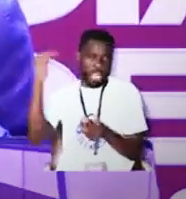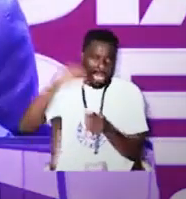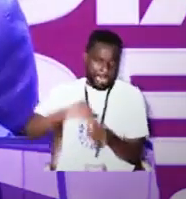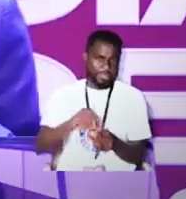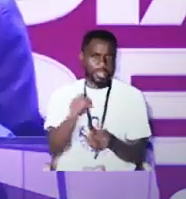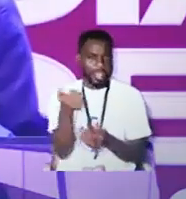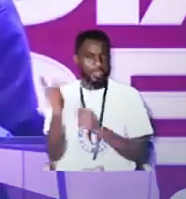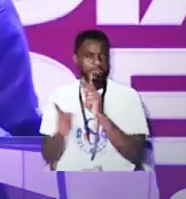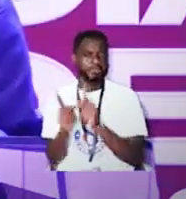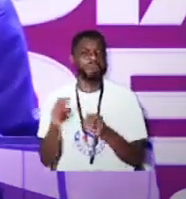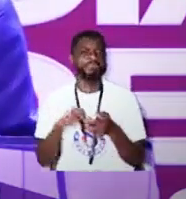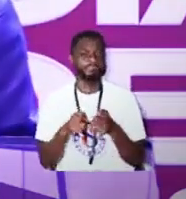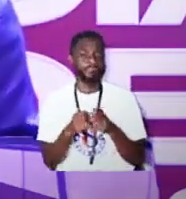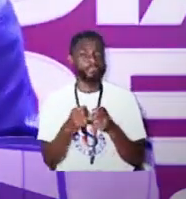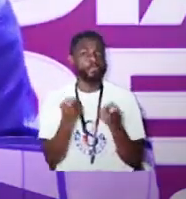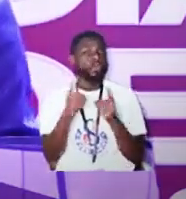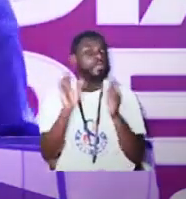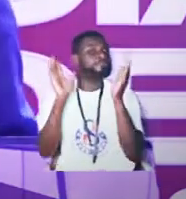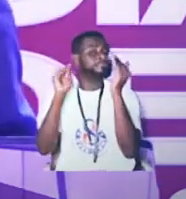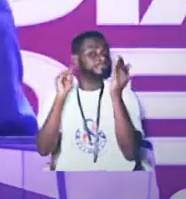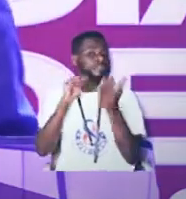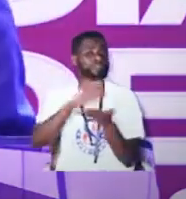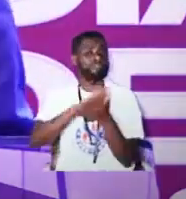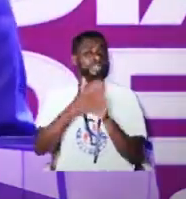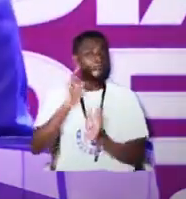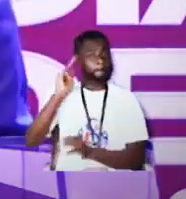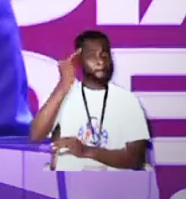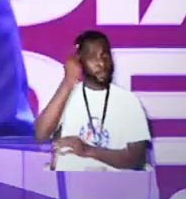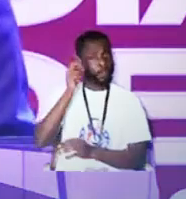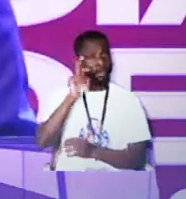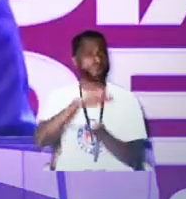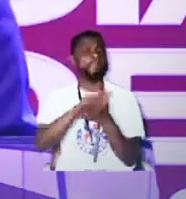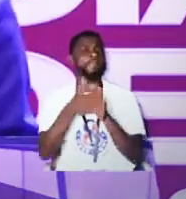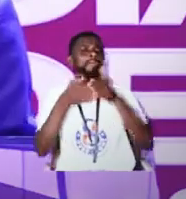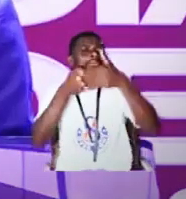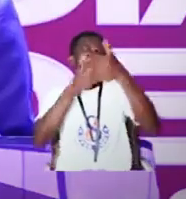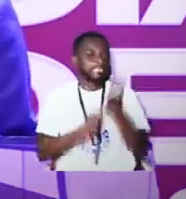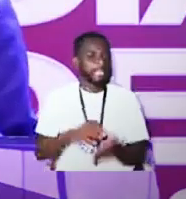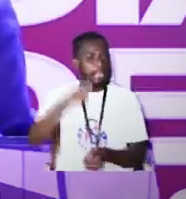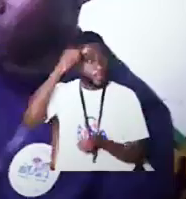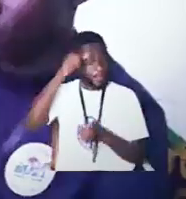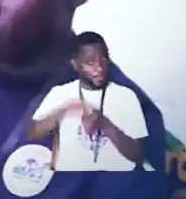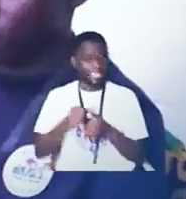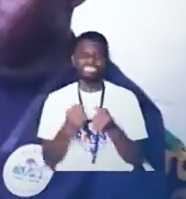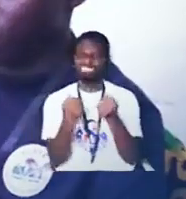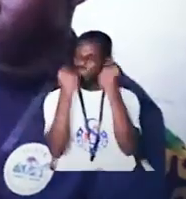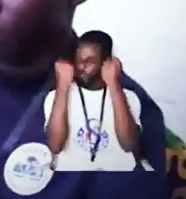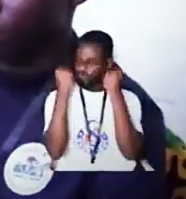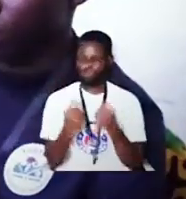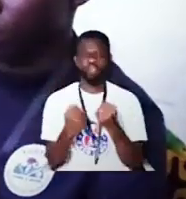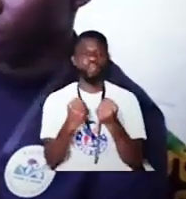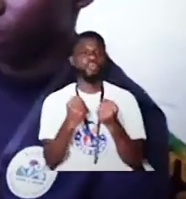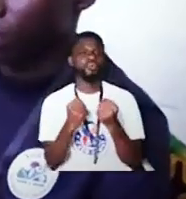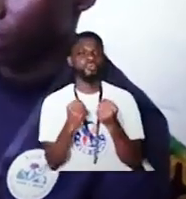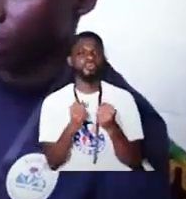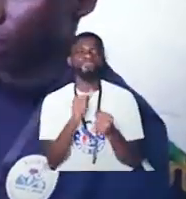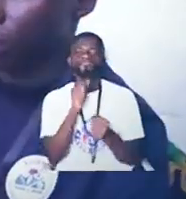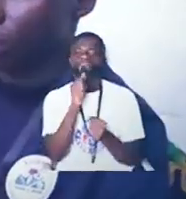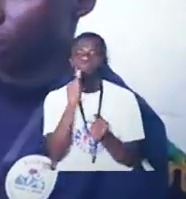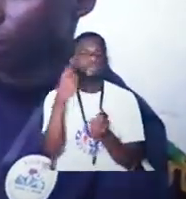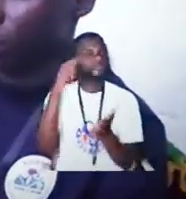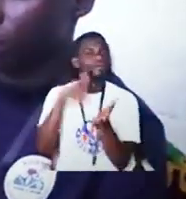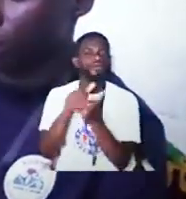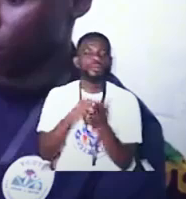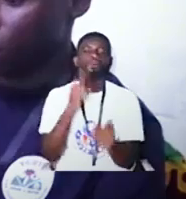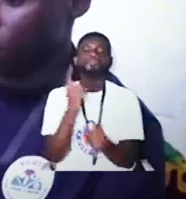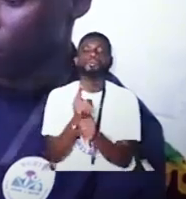you aspire to be a politician or to be a leader, remember that it's a tough venture. It is not for you to just